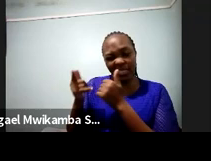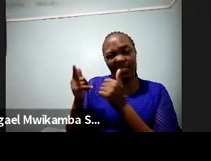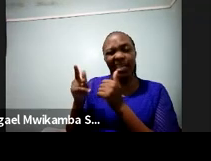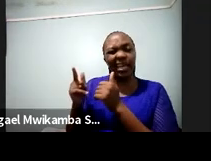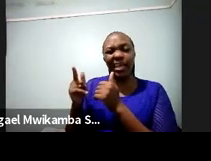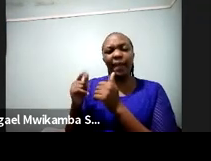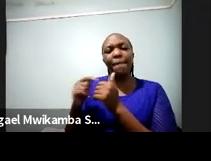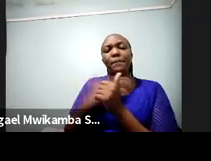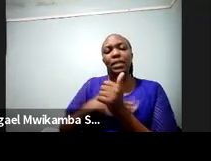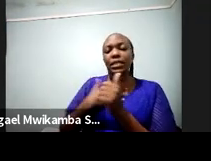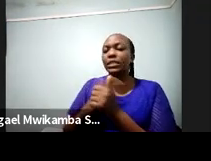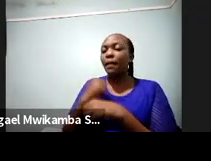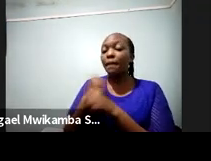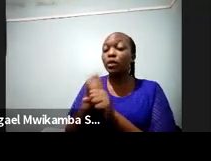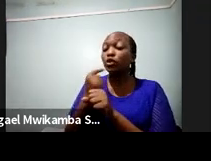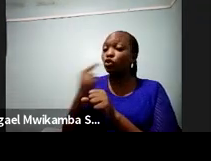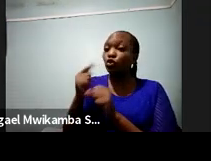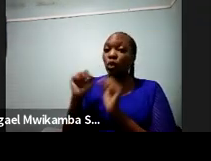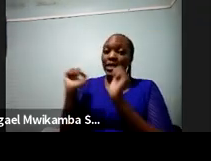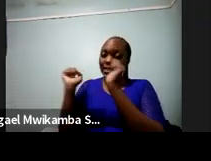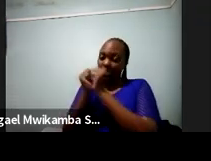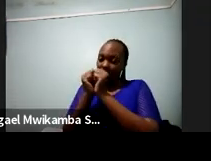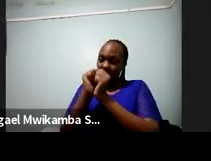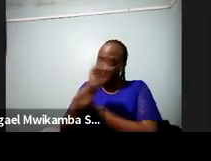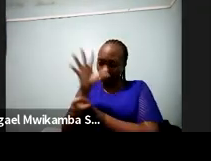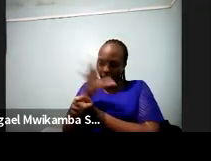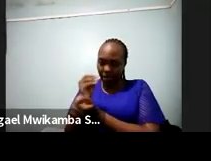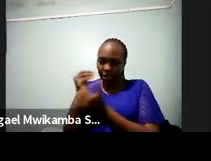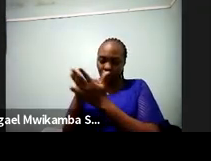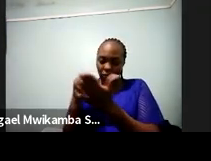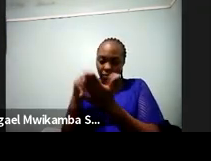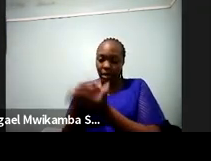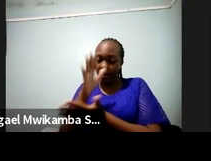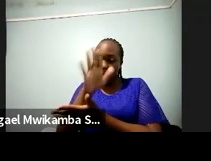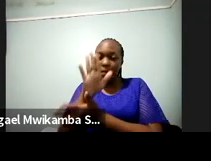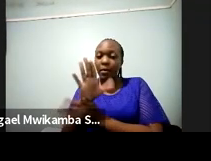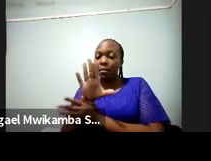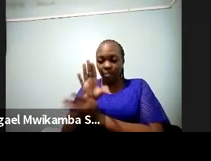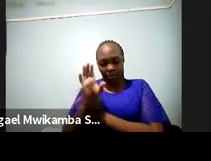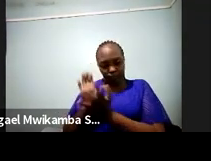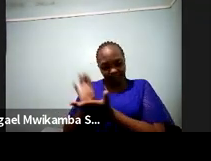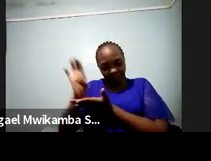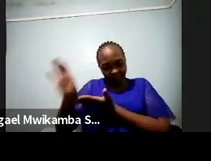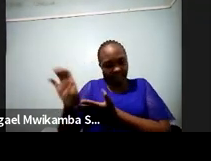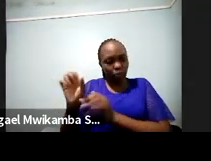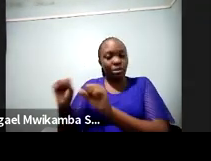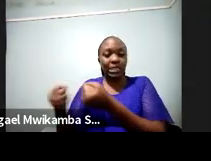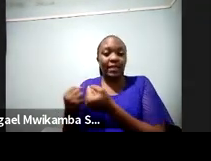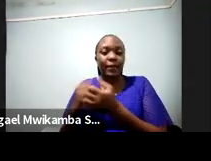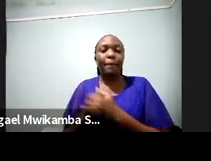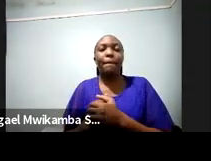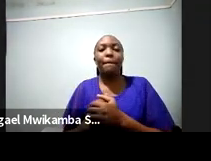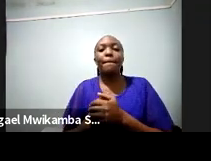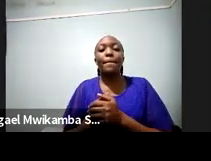income goes to saving for you to have a balanced life. Housing, of course, has been given